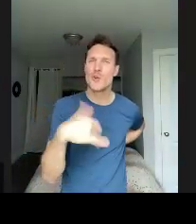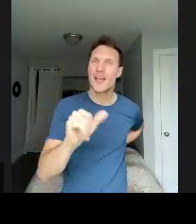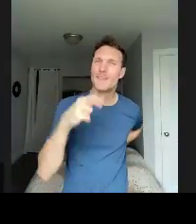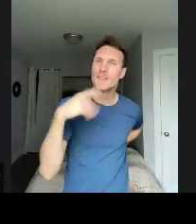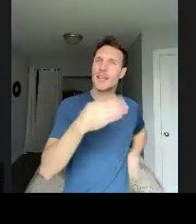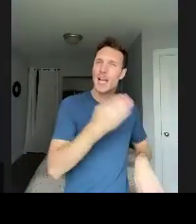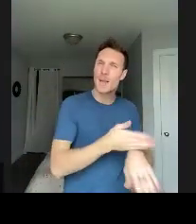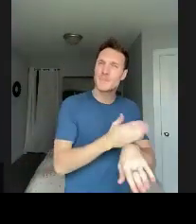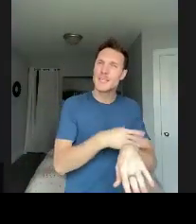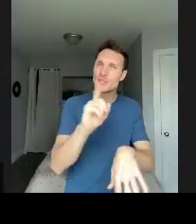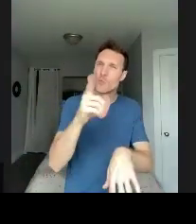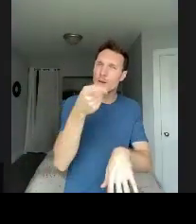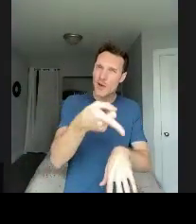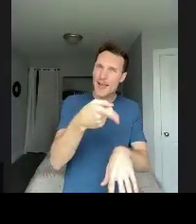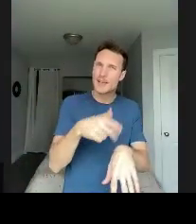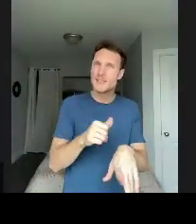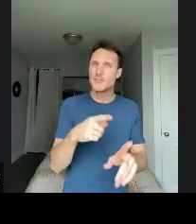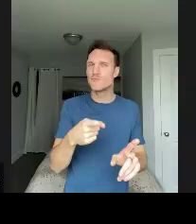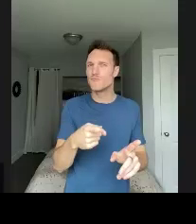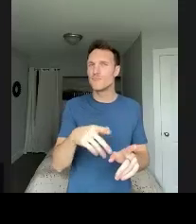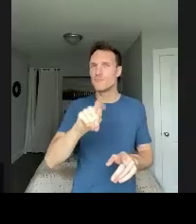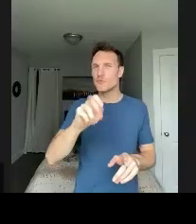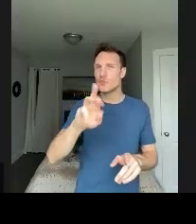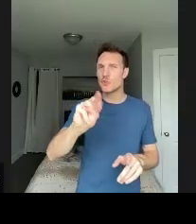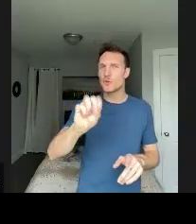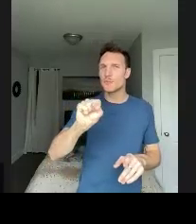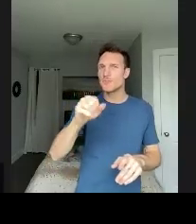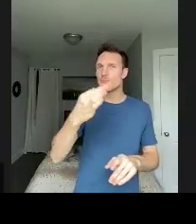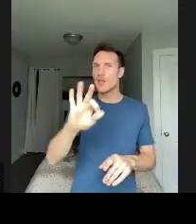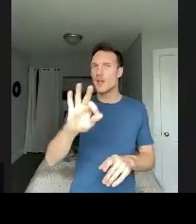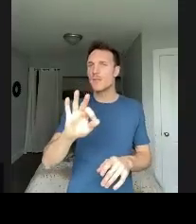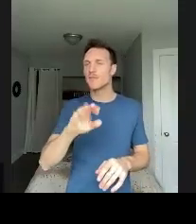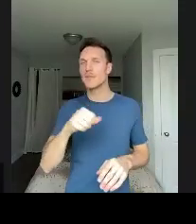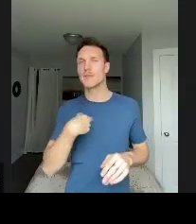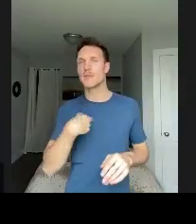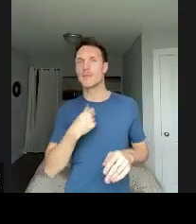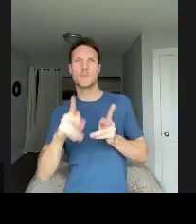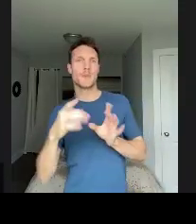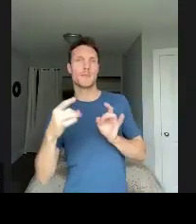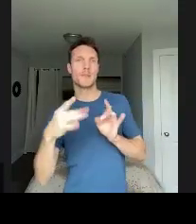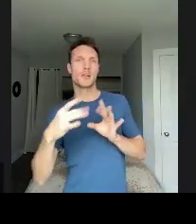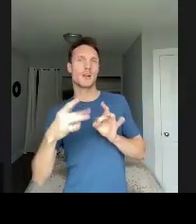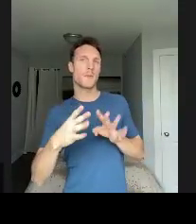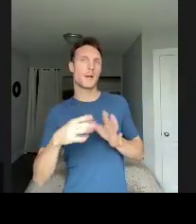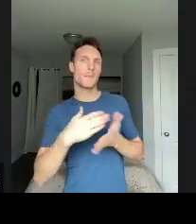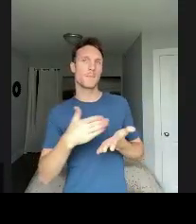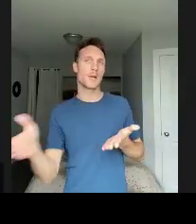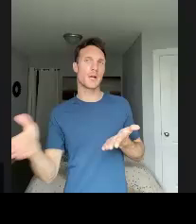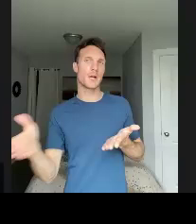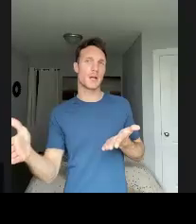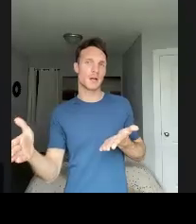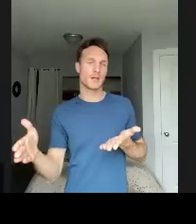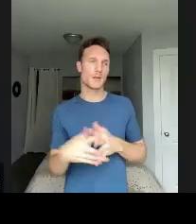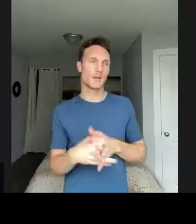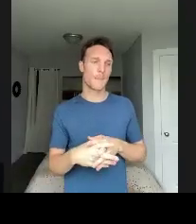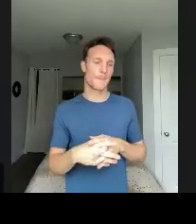where you're at in terms of we had the public comment period. Typically the state then shares